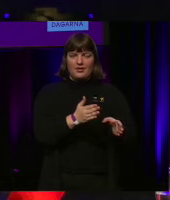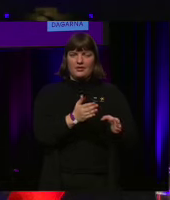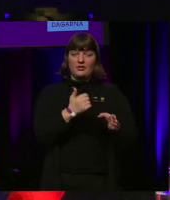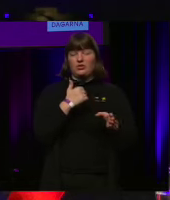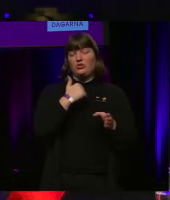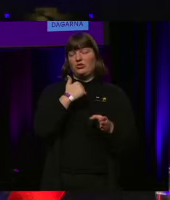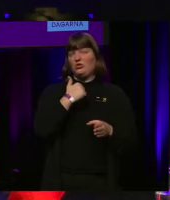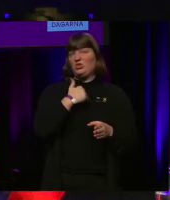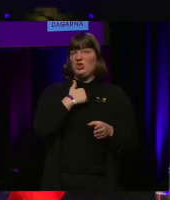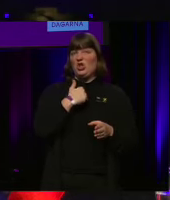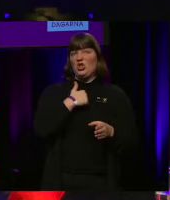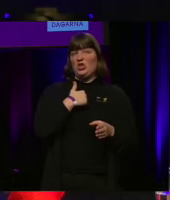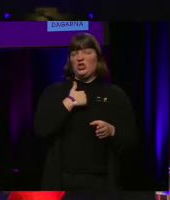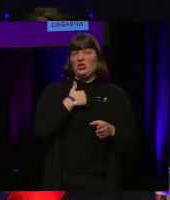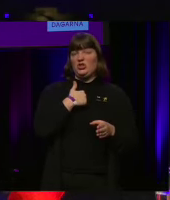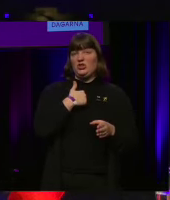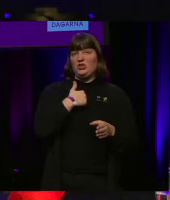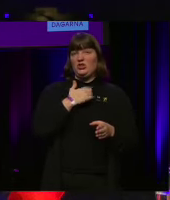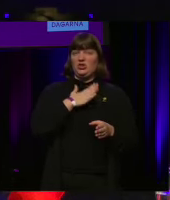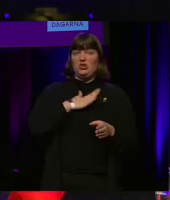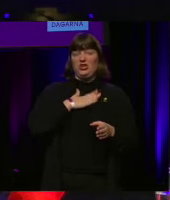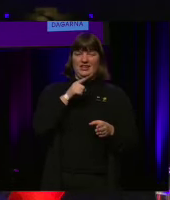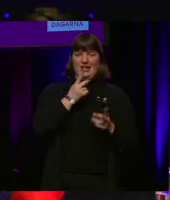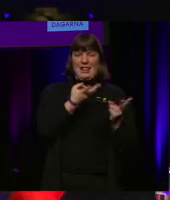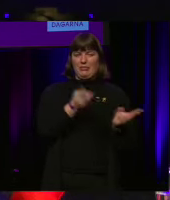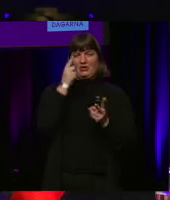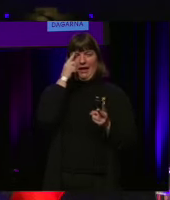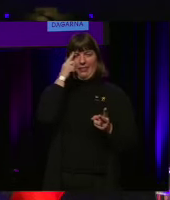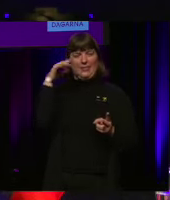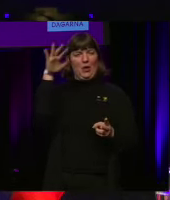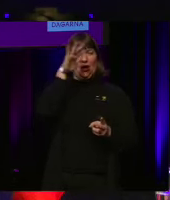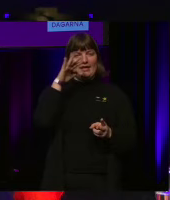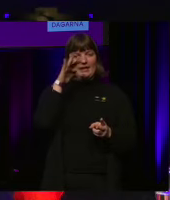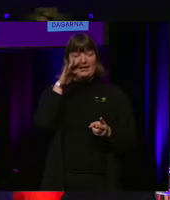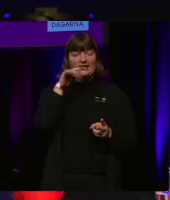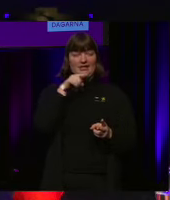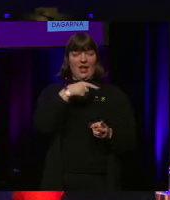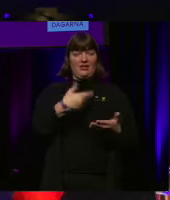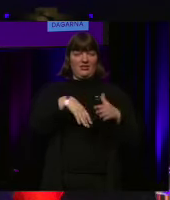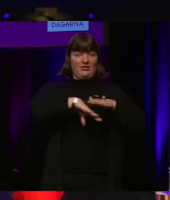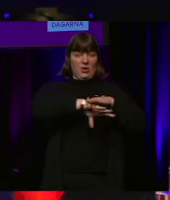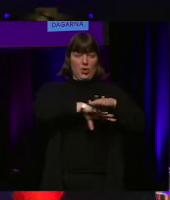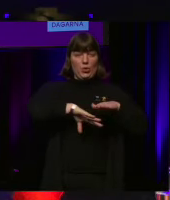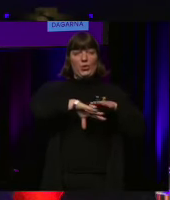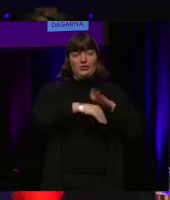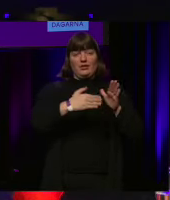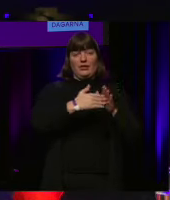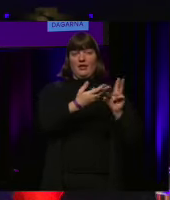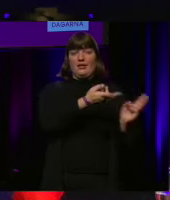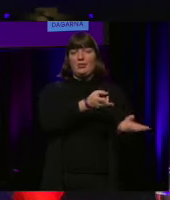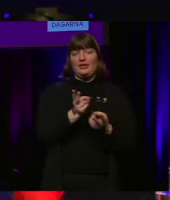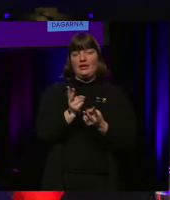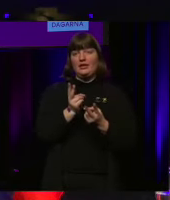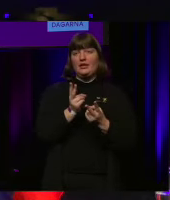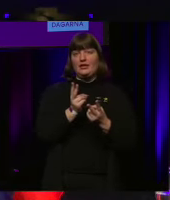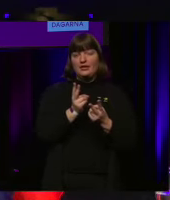think, in democratic theory, it's the basic of democracy,